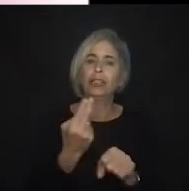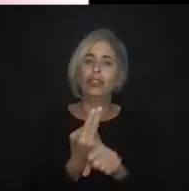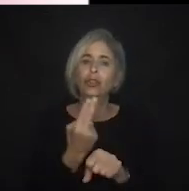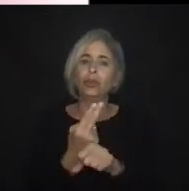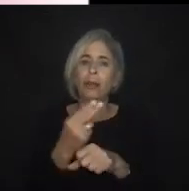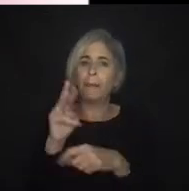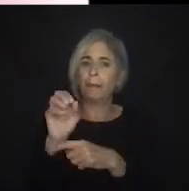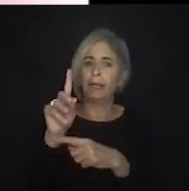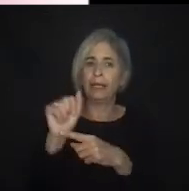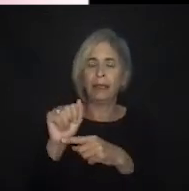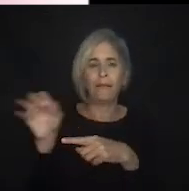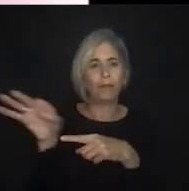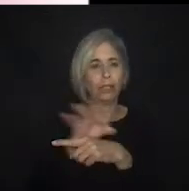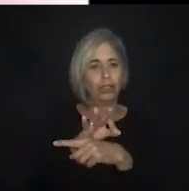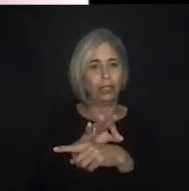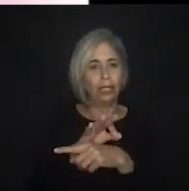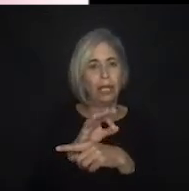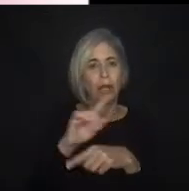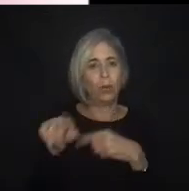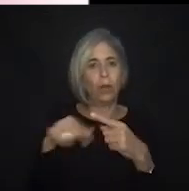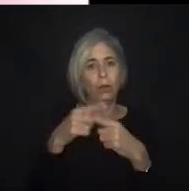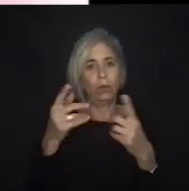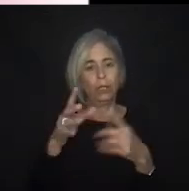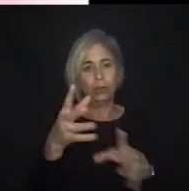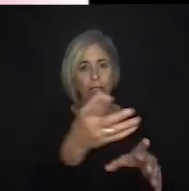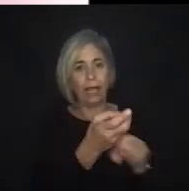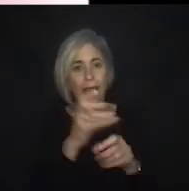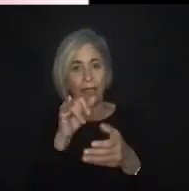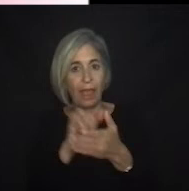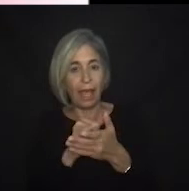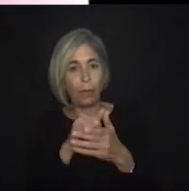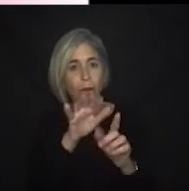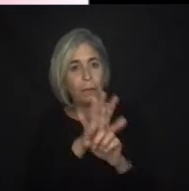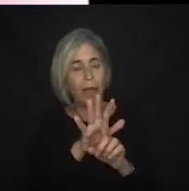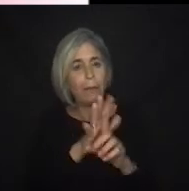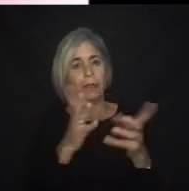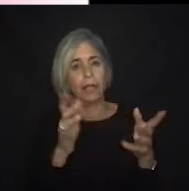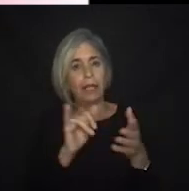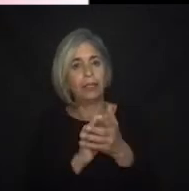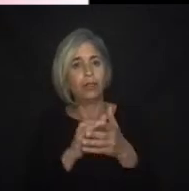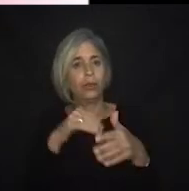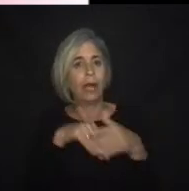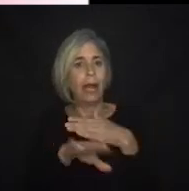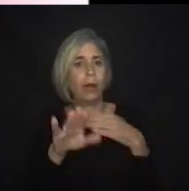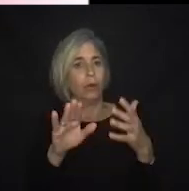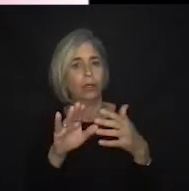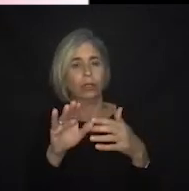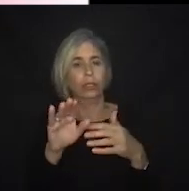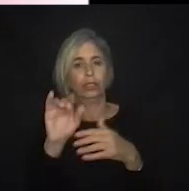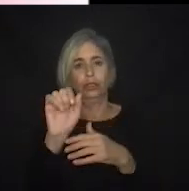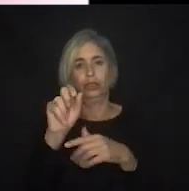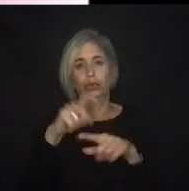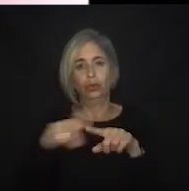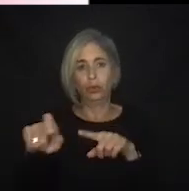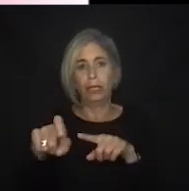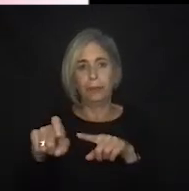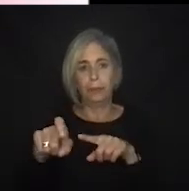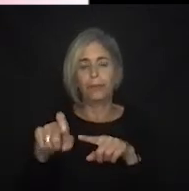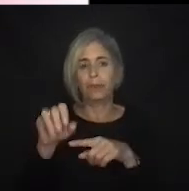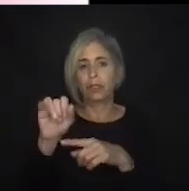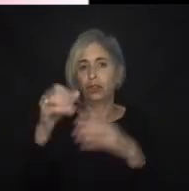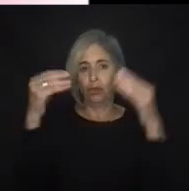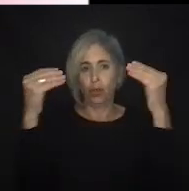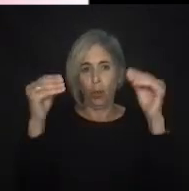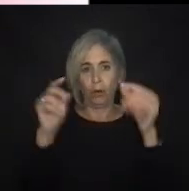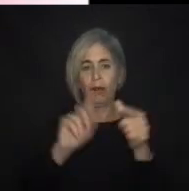getUserMedia function. And then once we grab that, we're going to populate that into our input stream ref to actually store it. We're then going